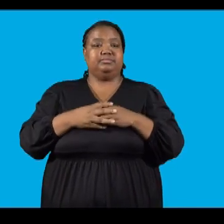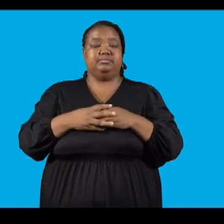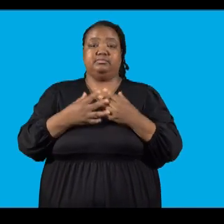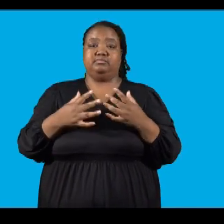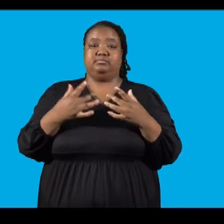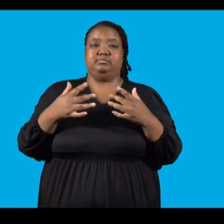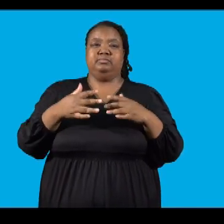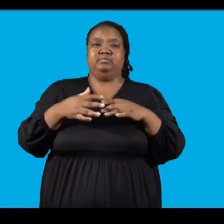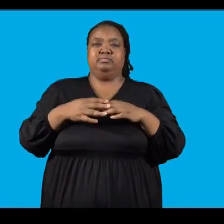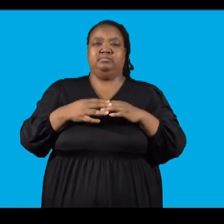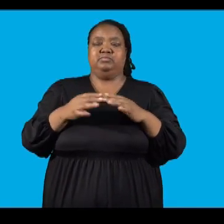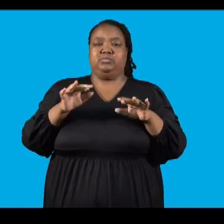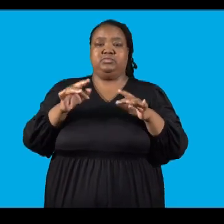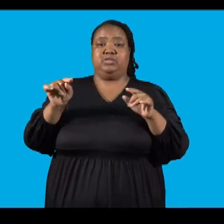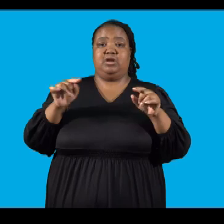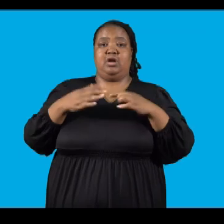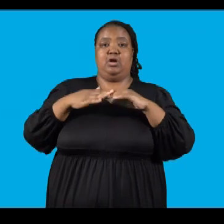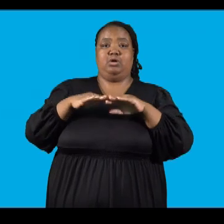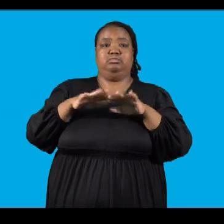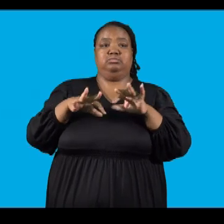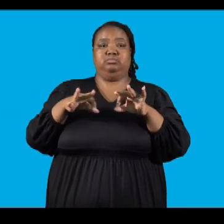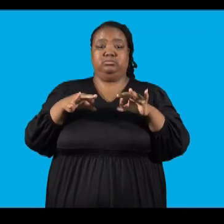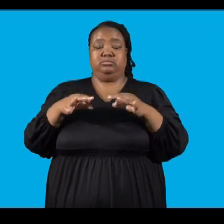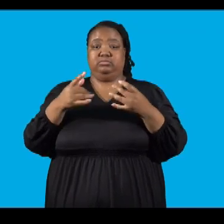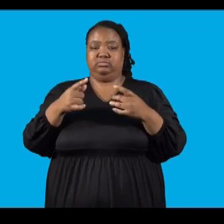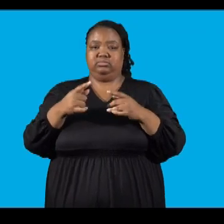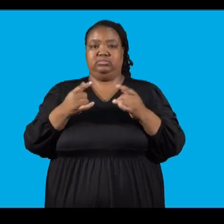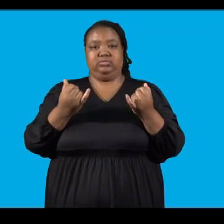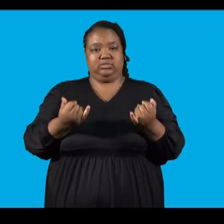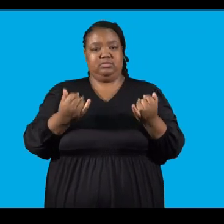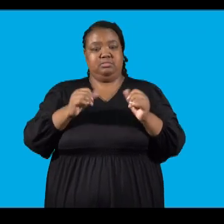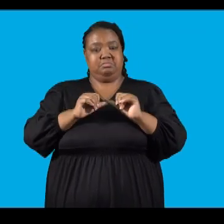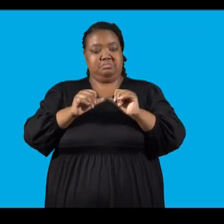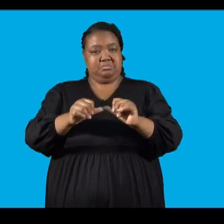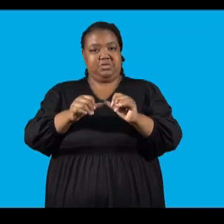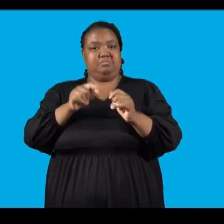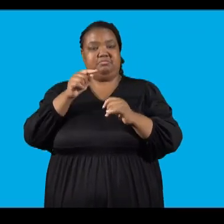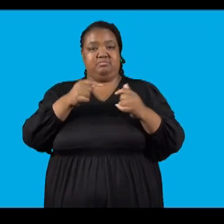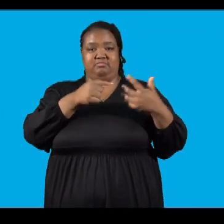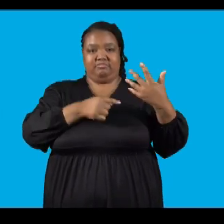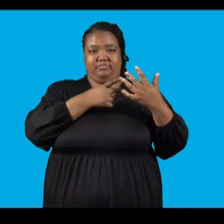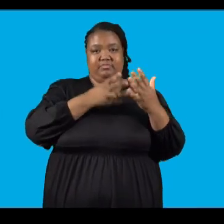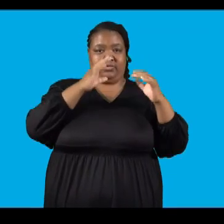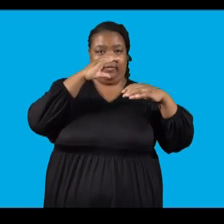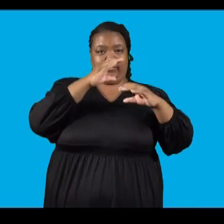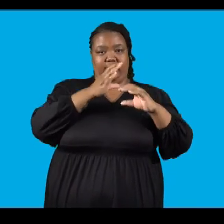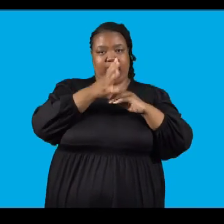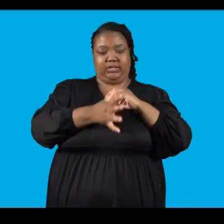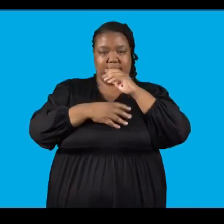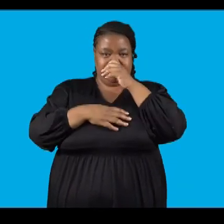between overt and tacit collusion. We are going to look at this as we proceed with our